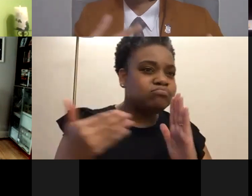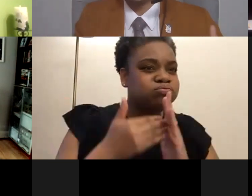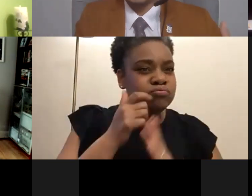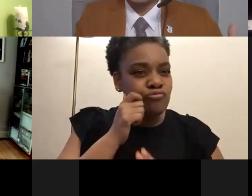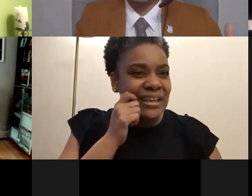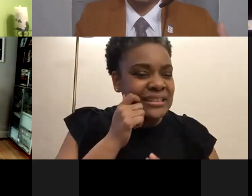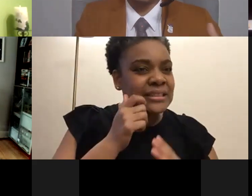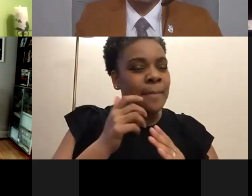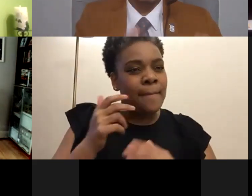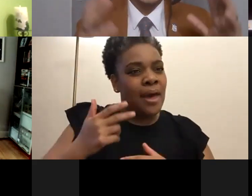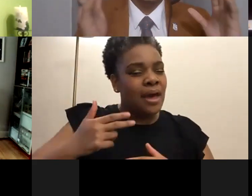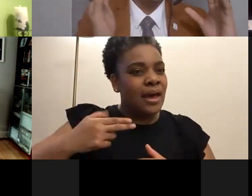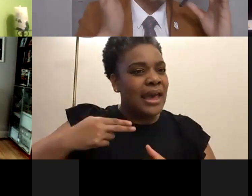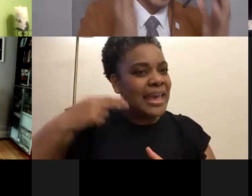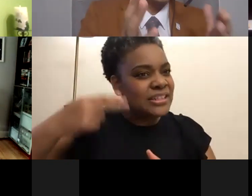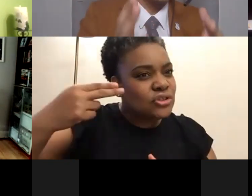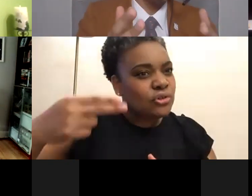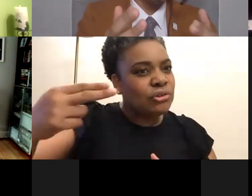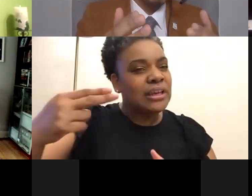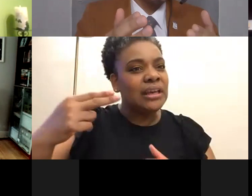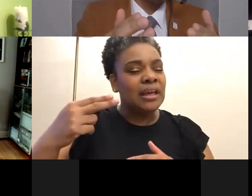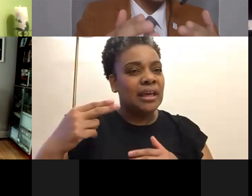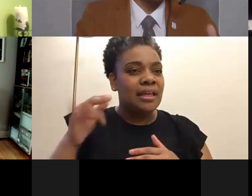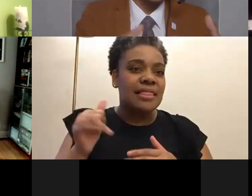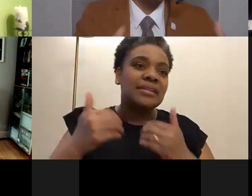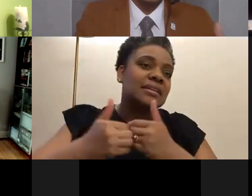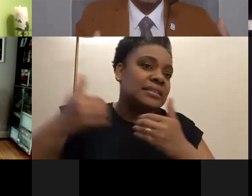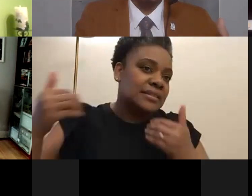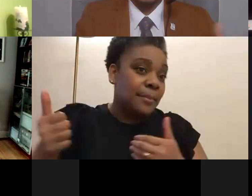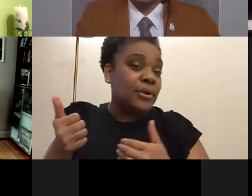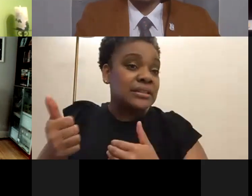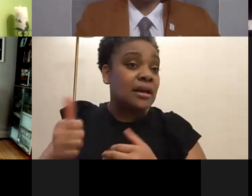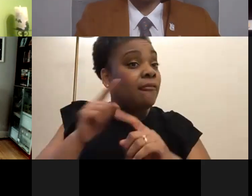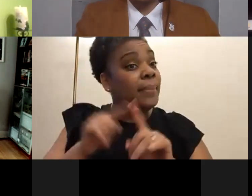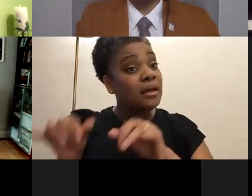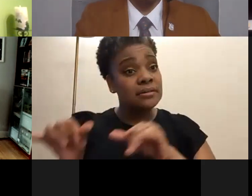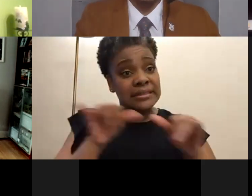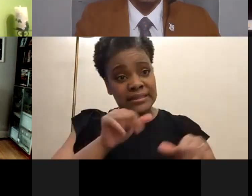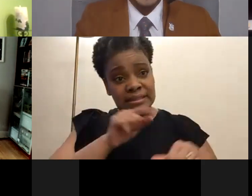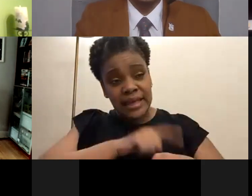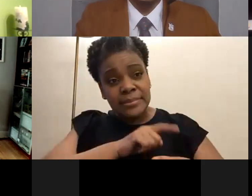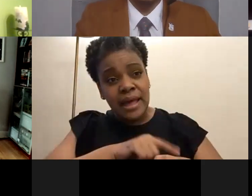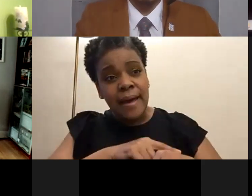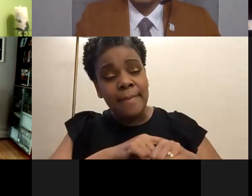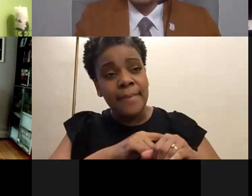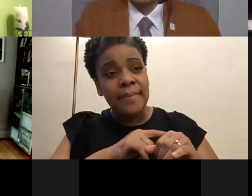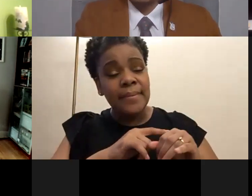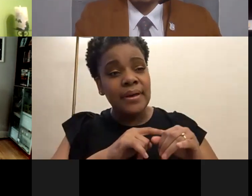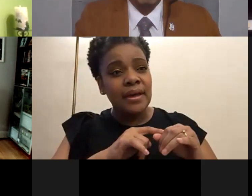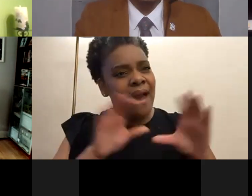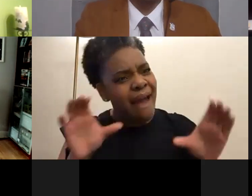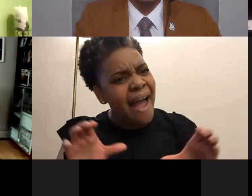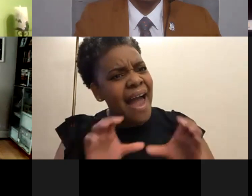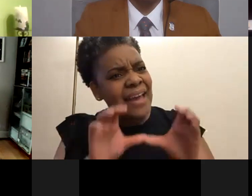the history and legacies. That's by itself. Yet at the same time, in the spirit of activism,